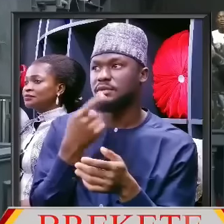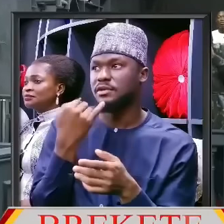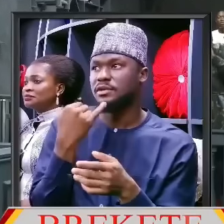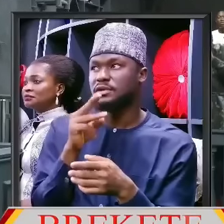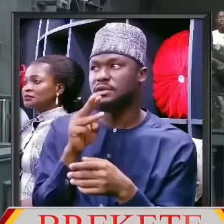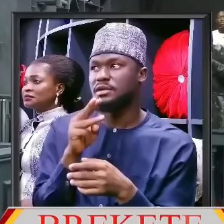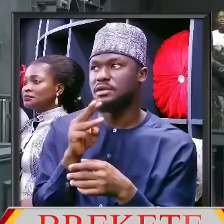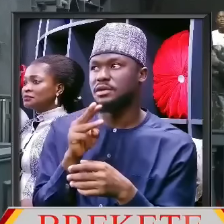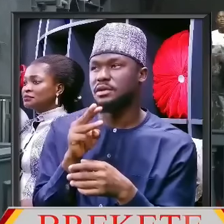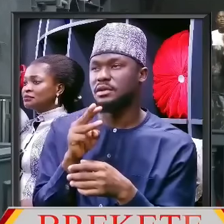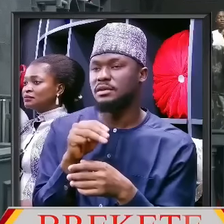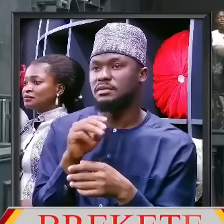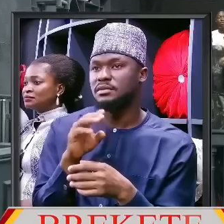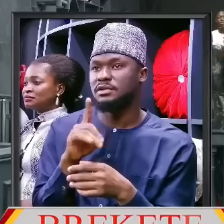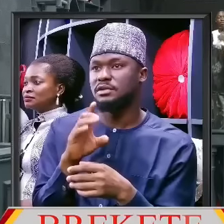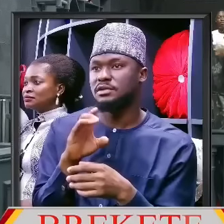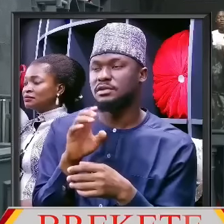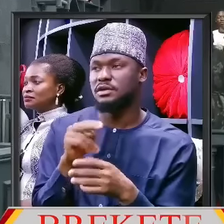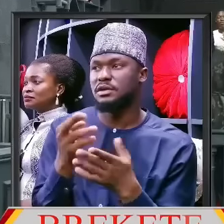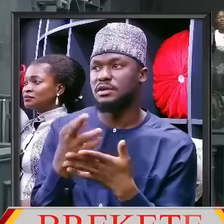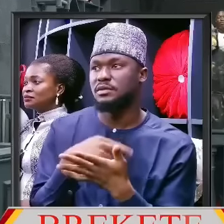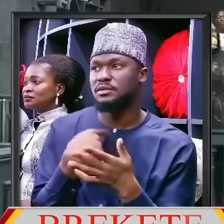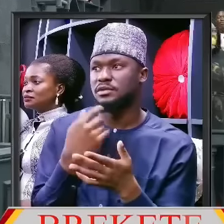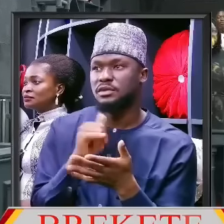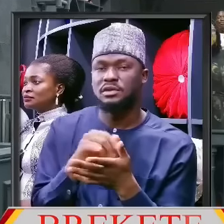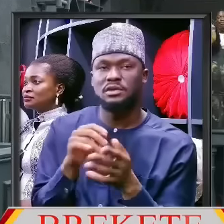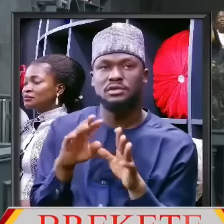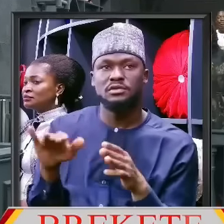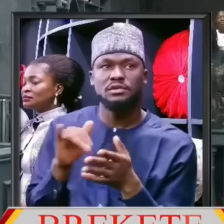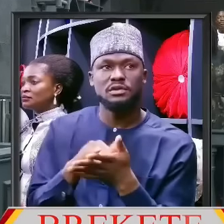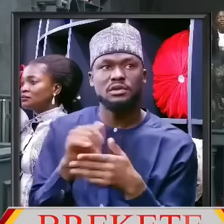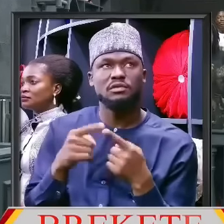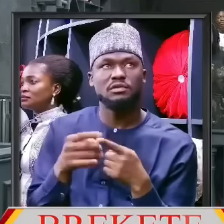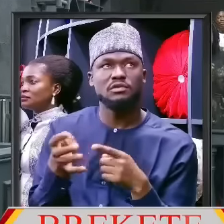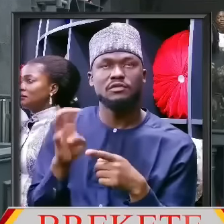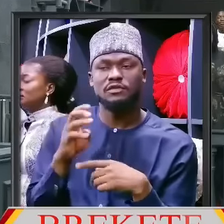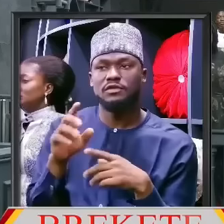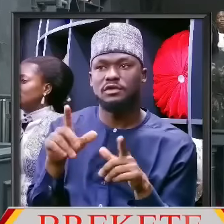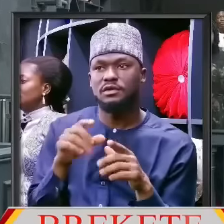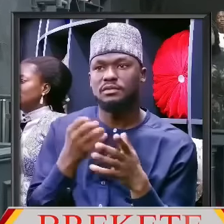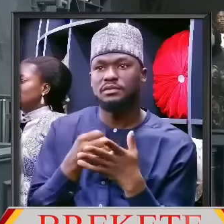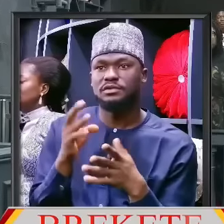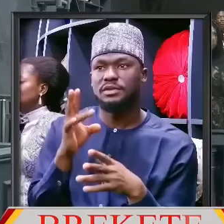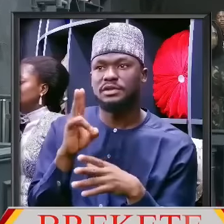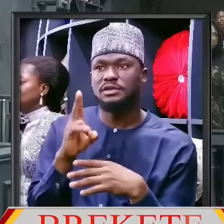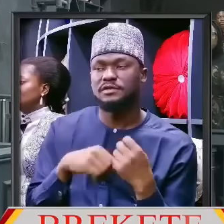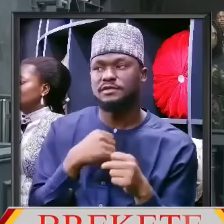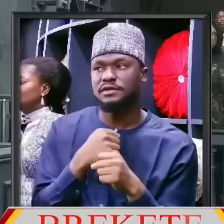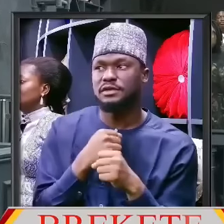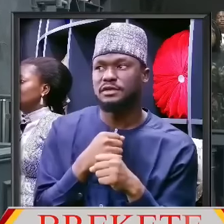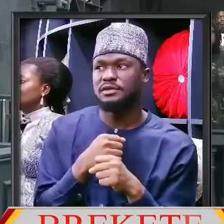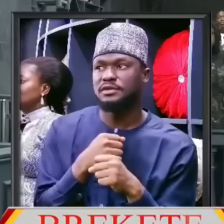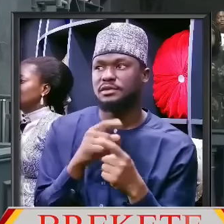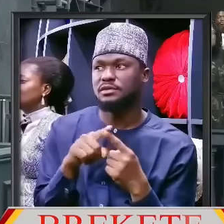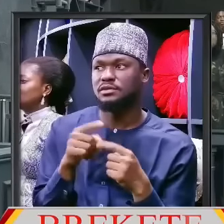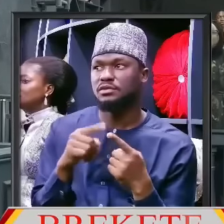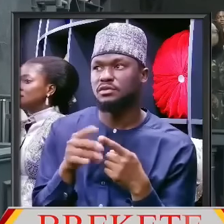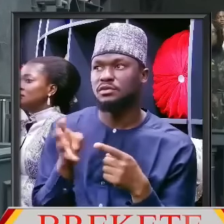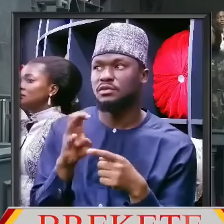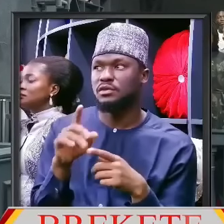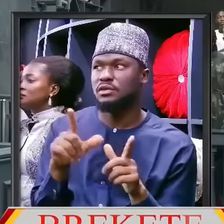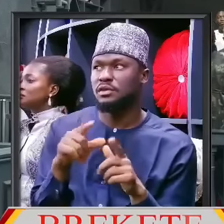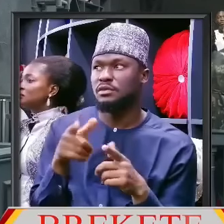that MDCN reviewed. So now you say children we don't reach 400 level, we don't spend 7 years to reach 400 level. Make